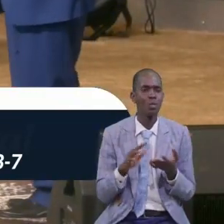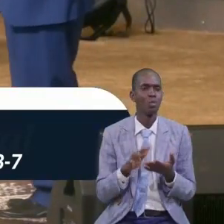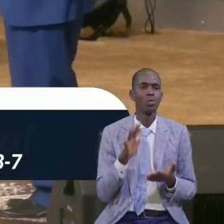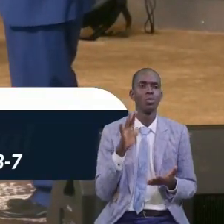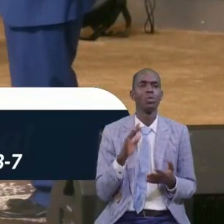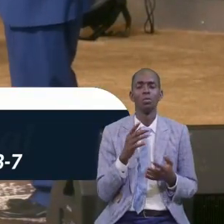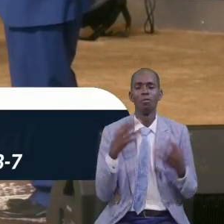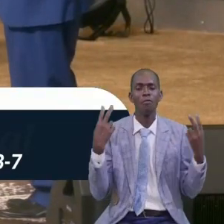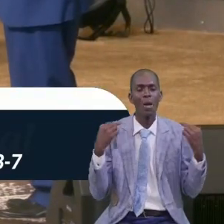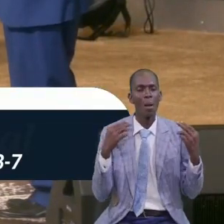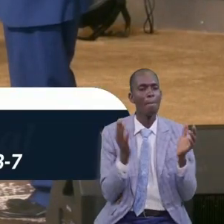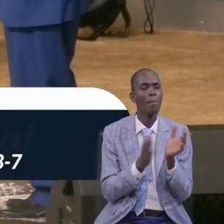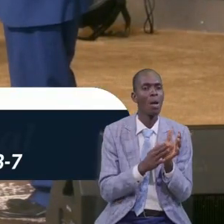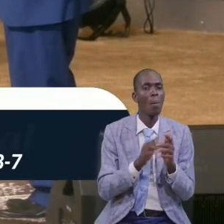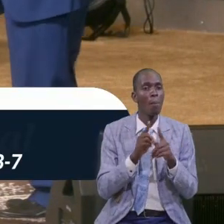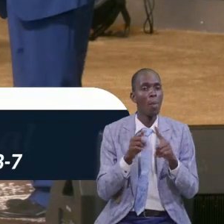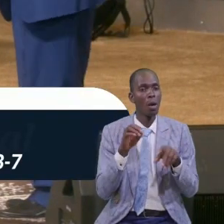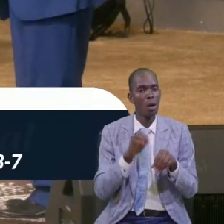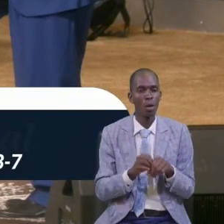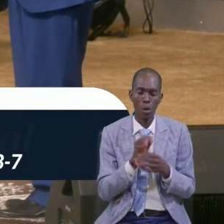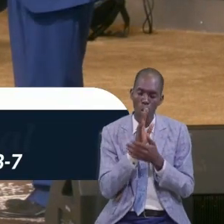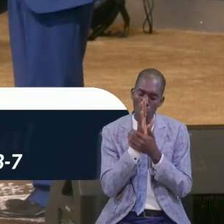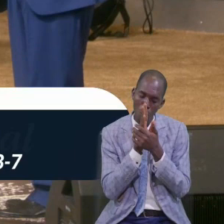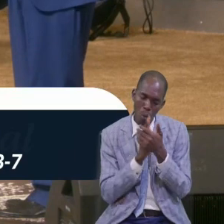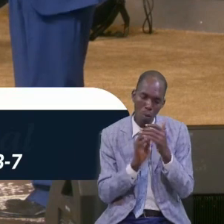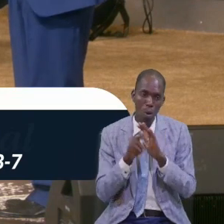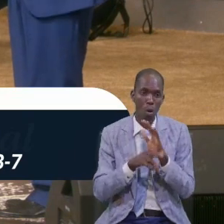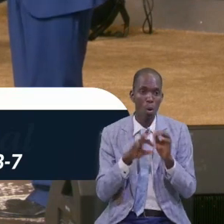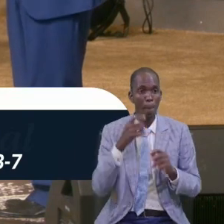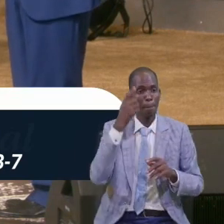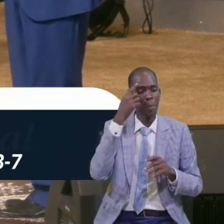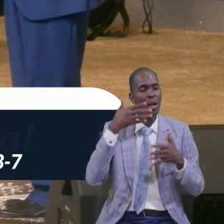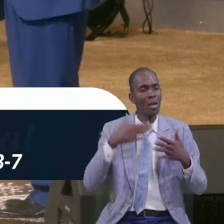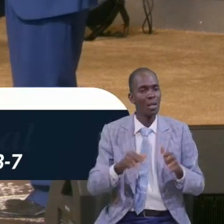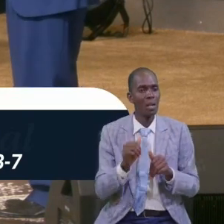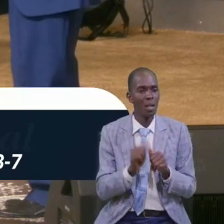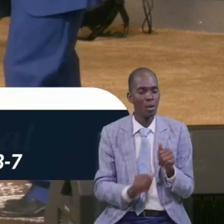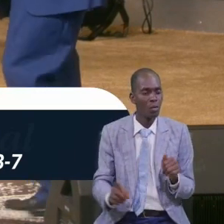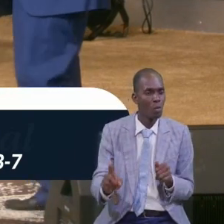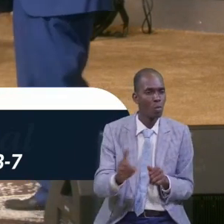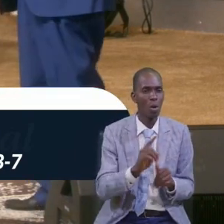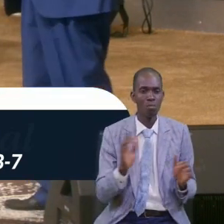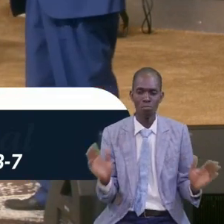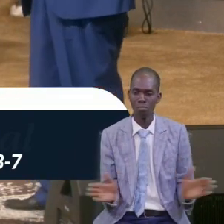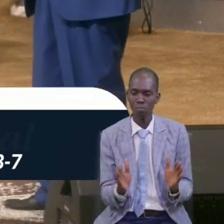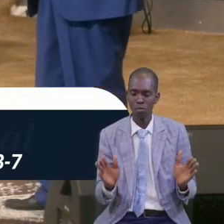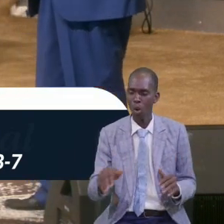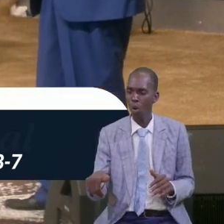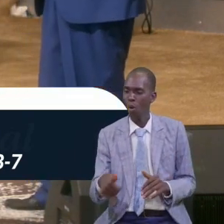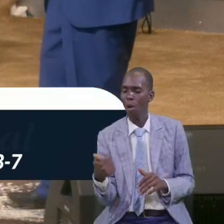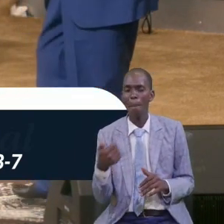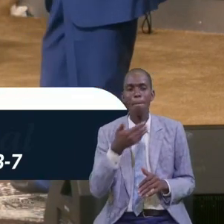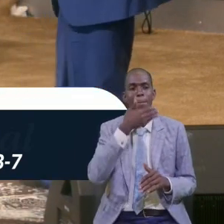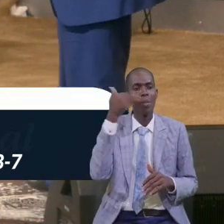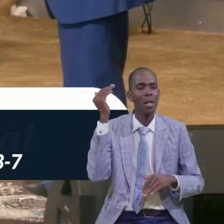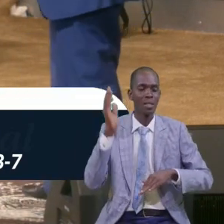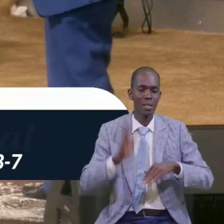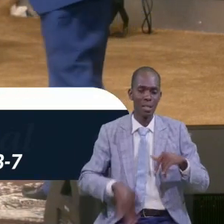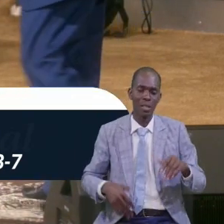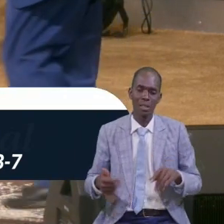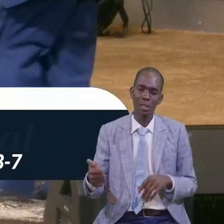in lowliness of mind, let each esteem other better